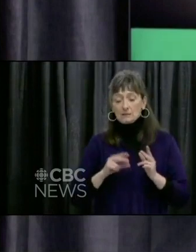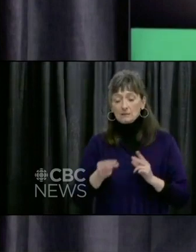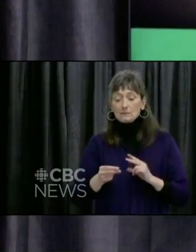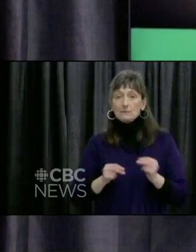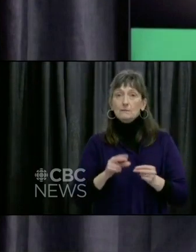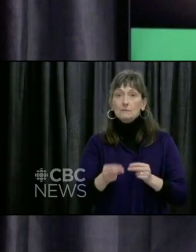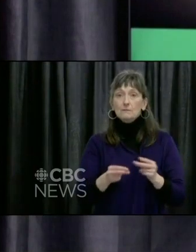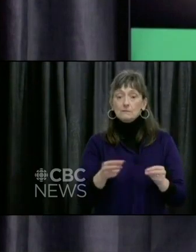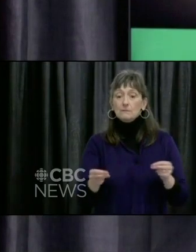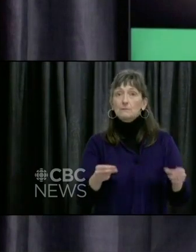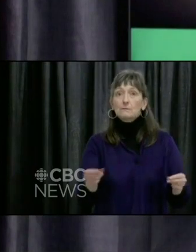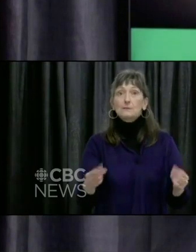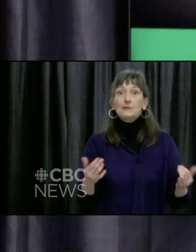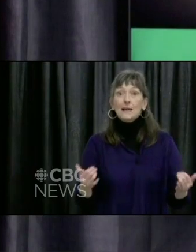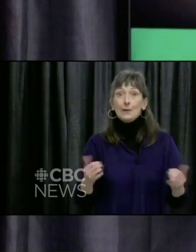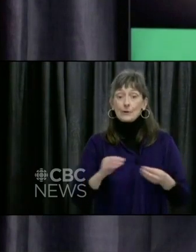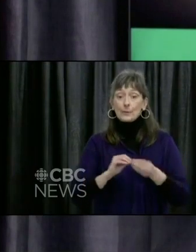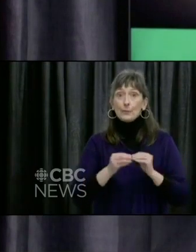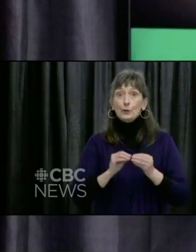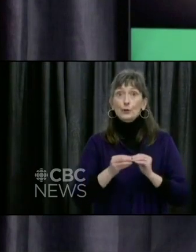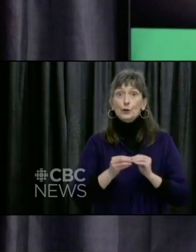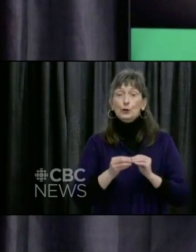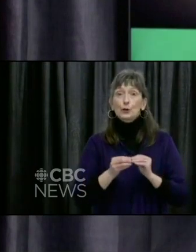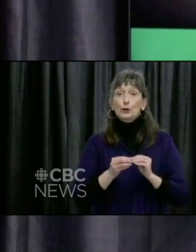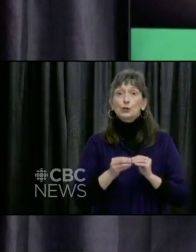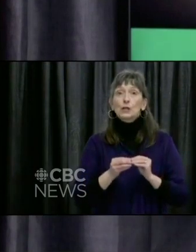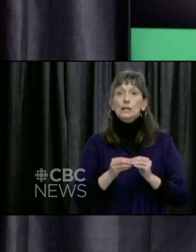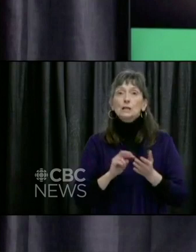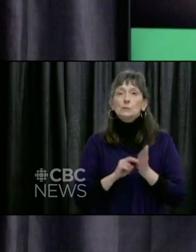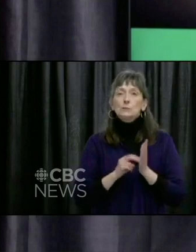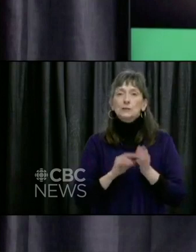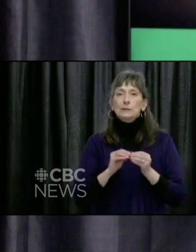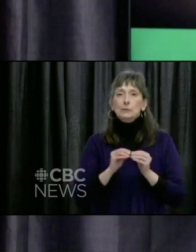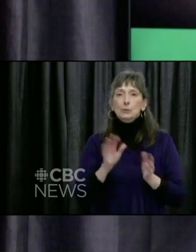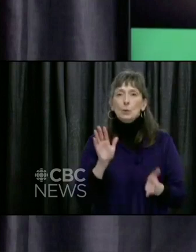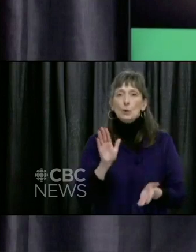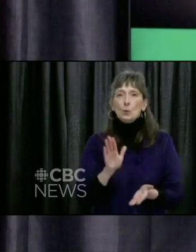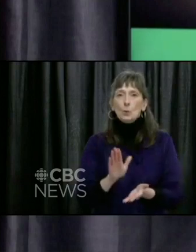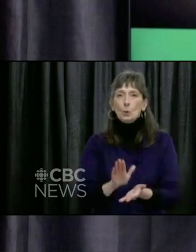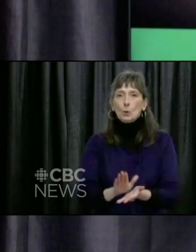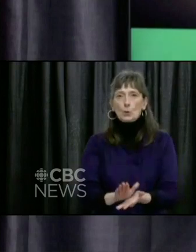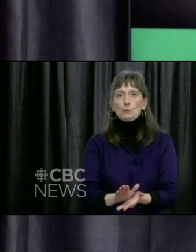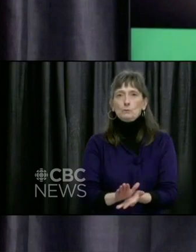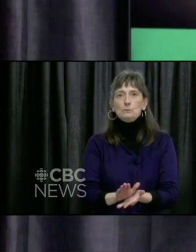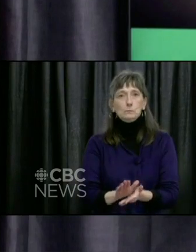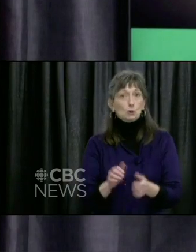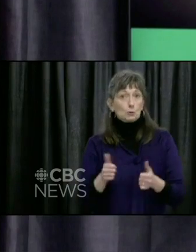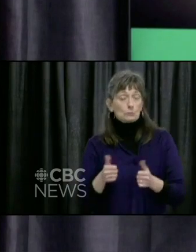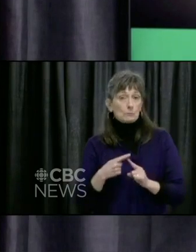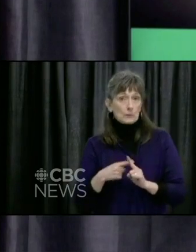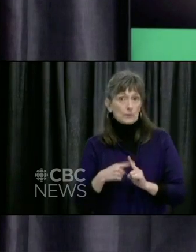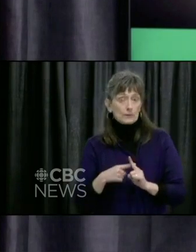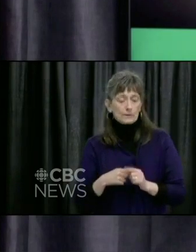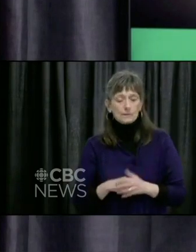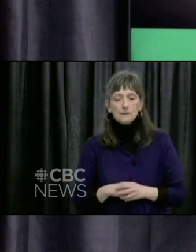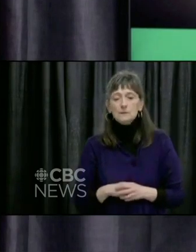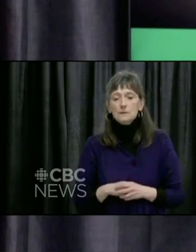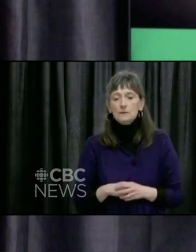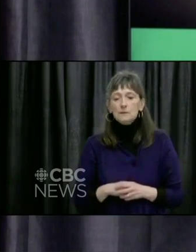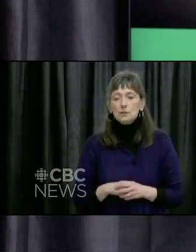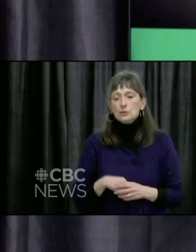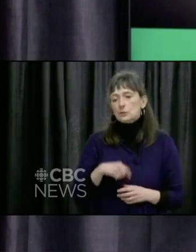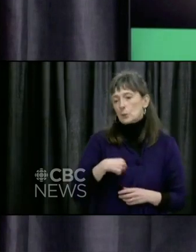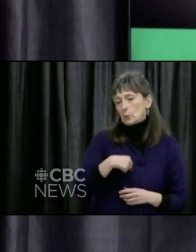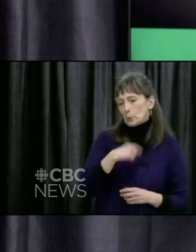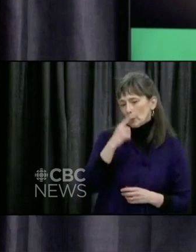there now is showing that things have actually started to settle, which is actually quite good. And so this is sort of where the thinking is coming